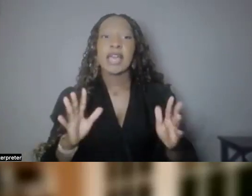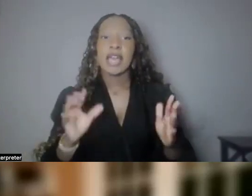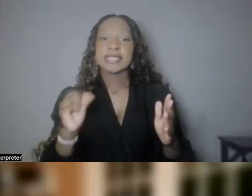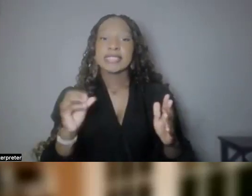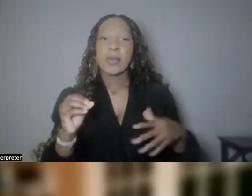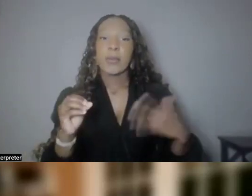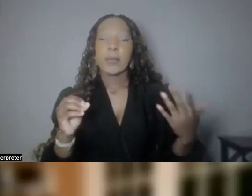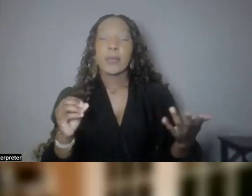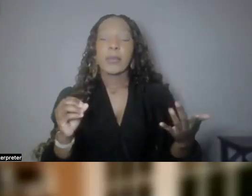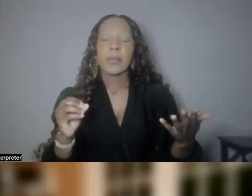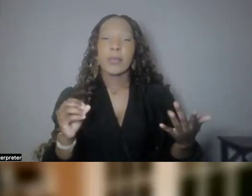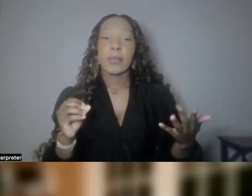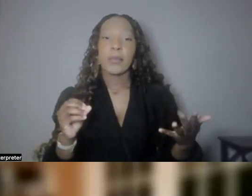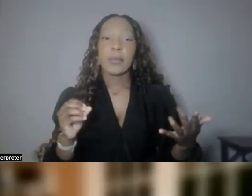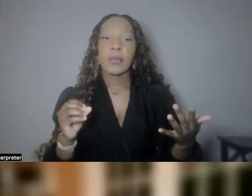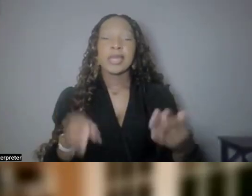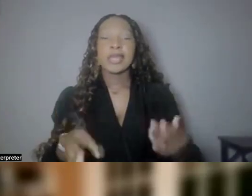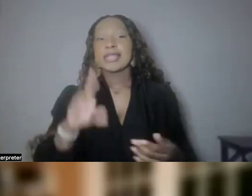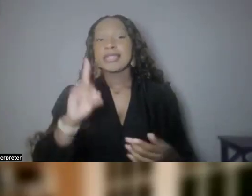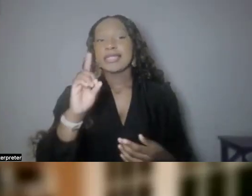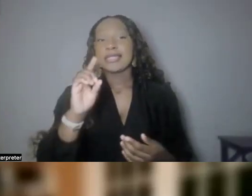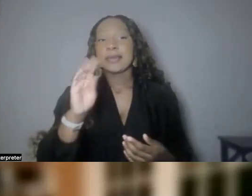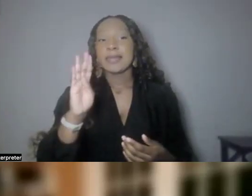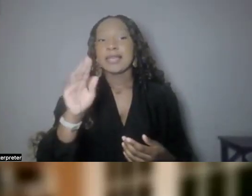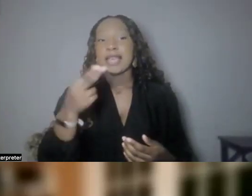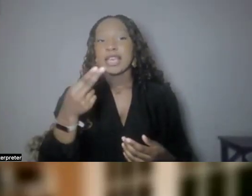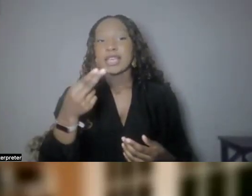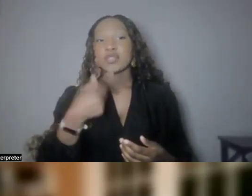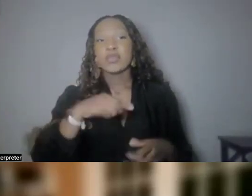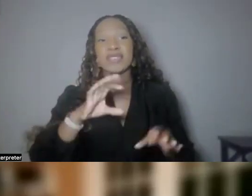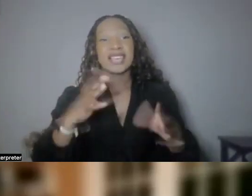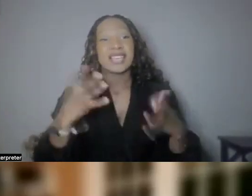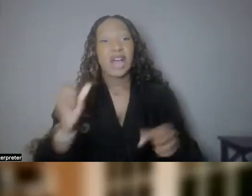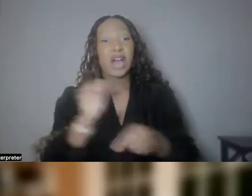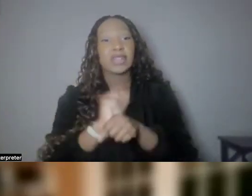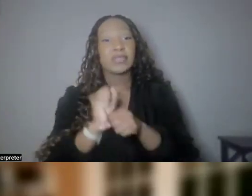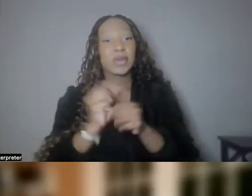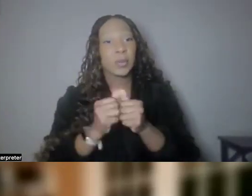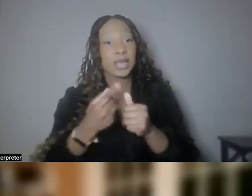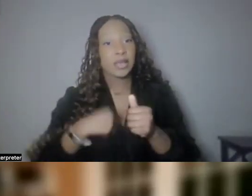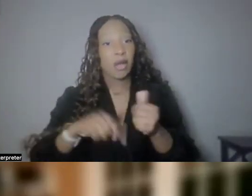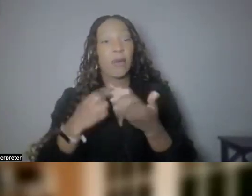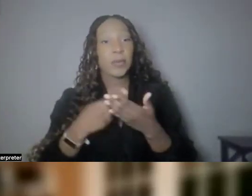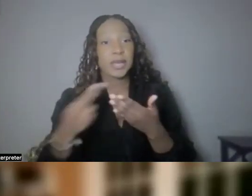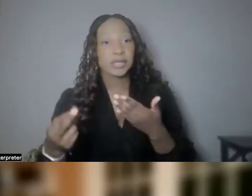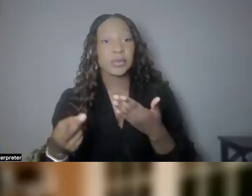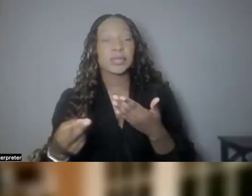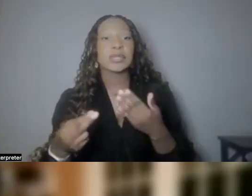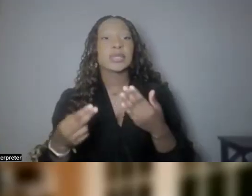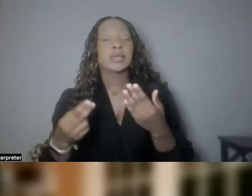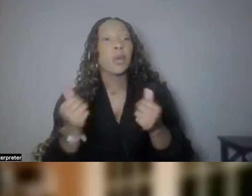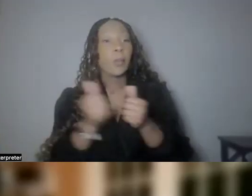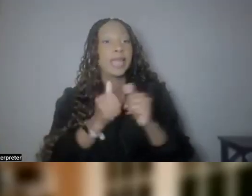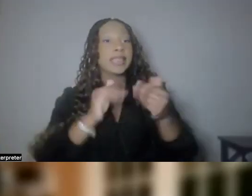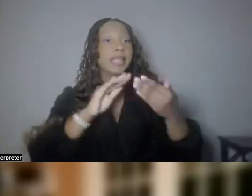so DBH has done a lot of work with the resources they have with the community response teams that